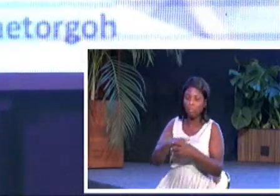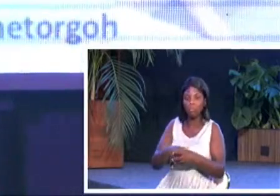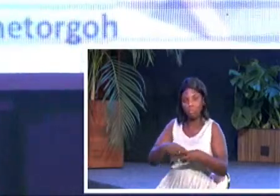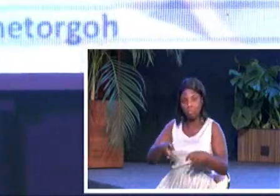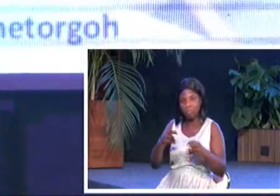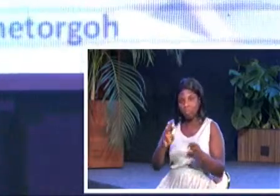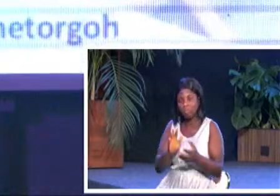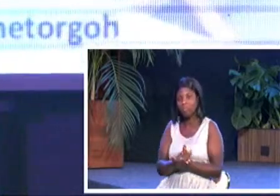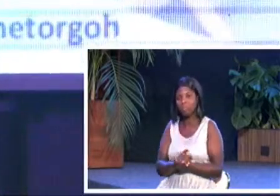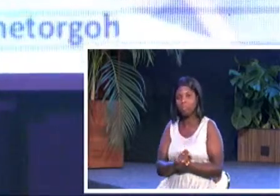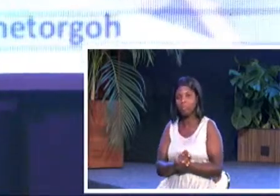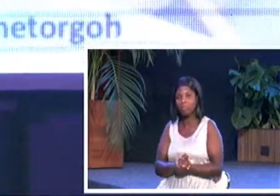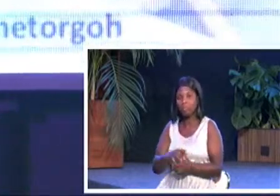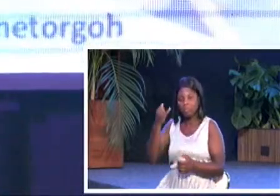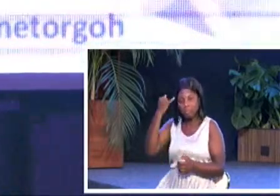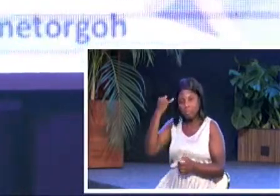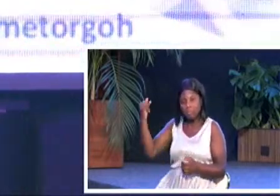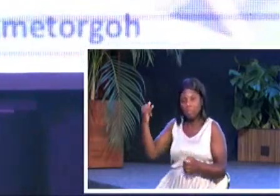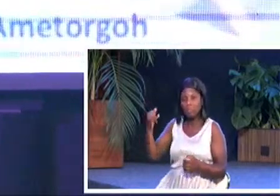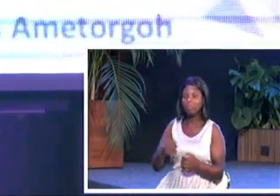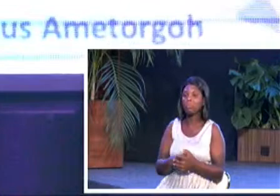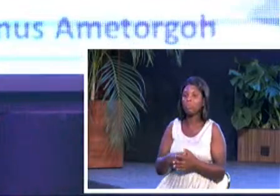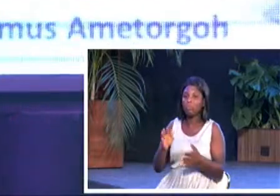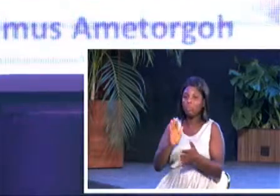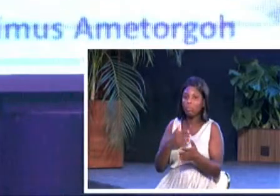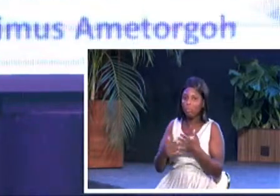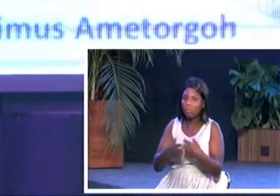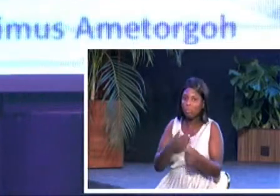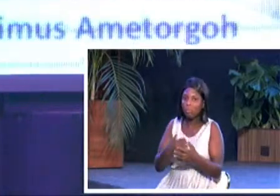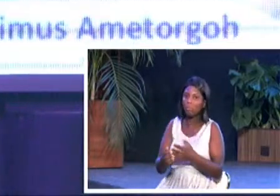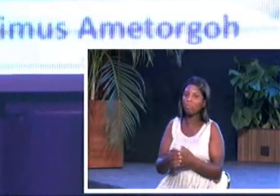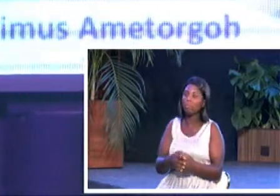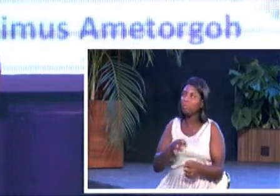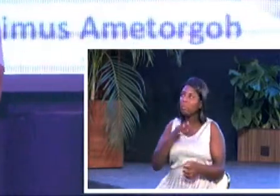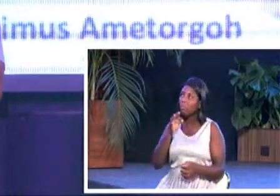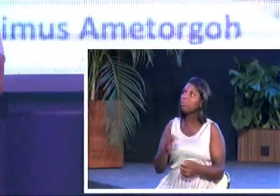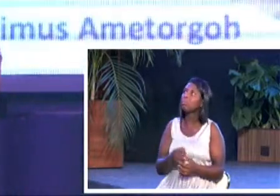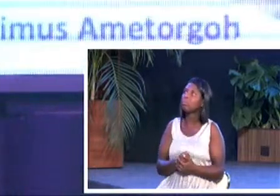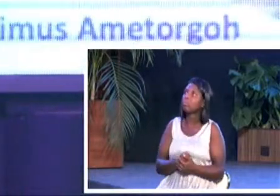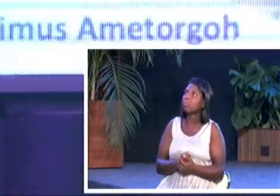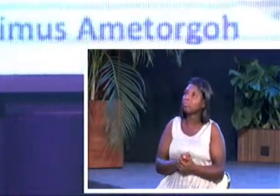Right, whether your idea is relevant enough. So we are looking at innovators, we are